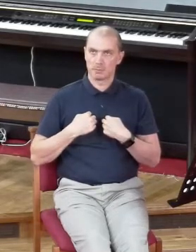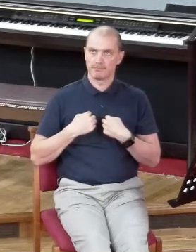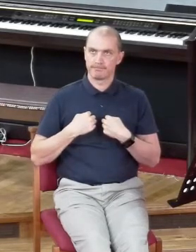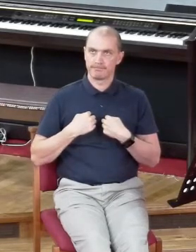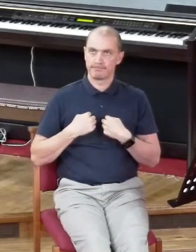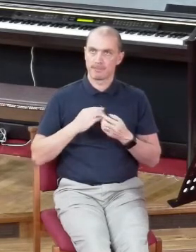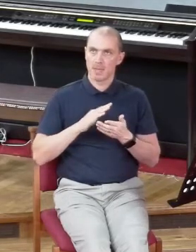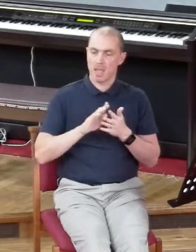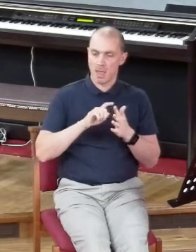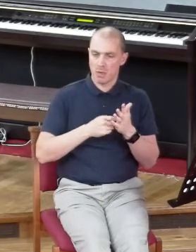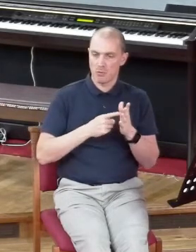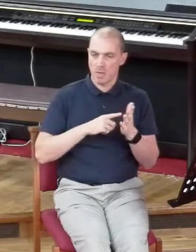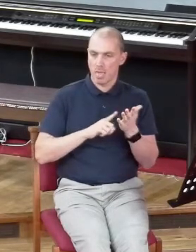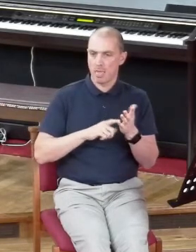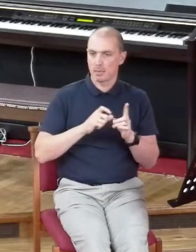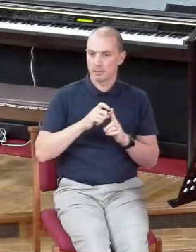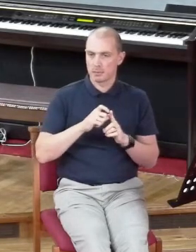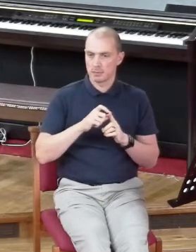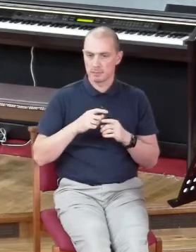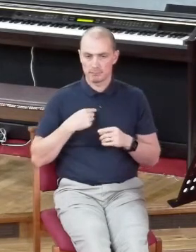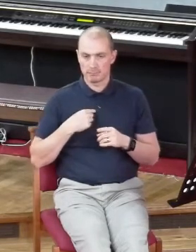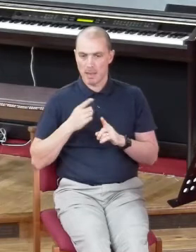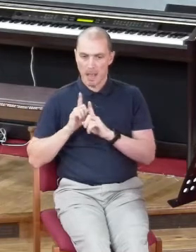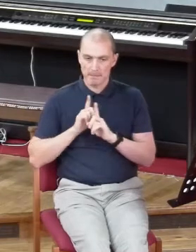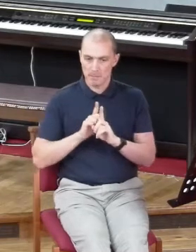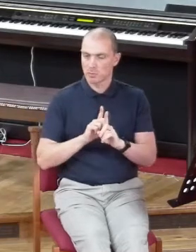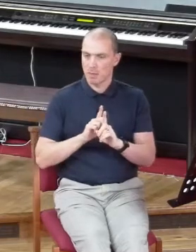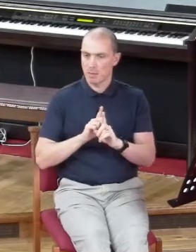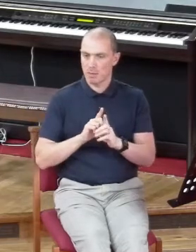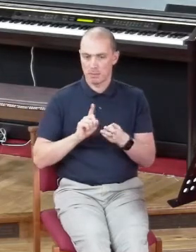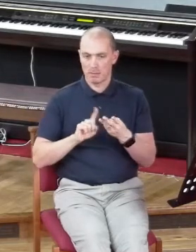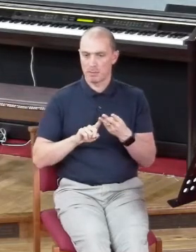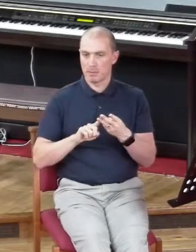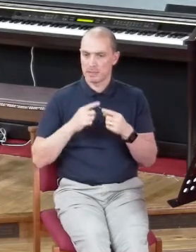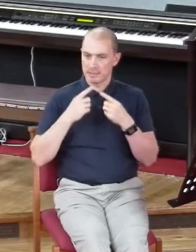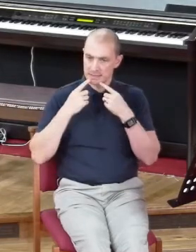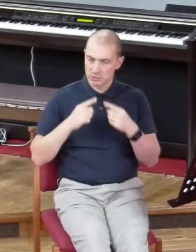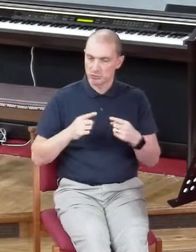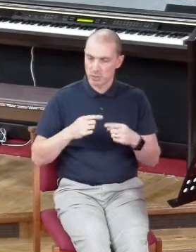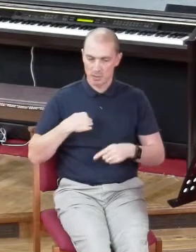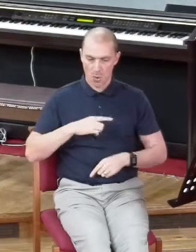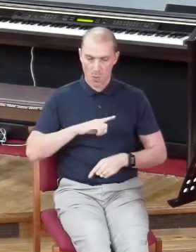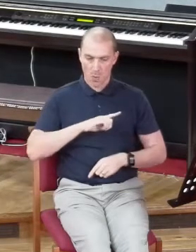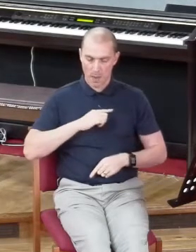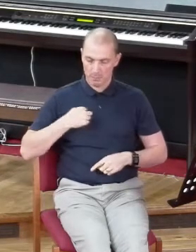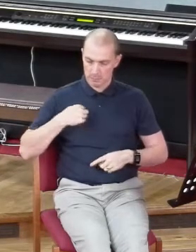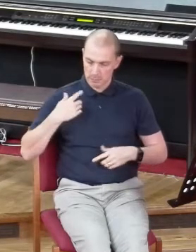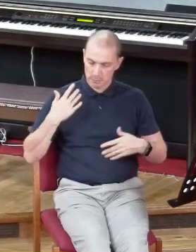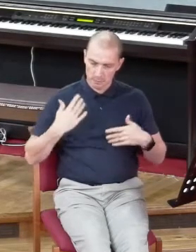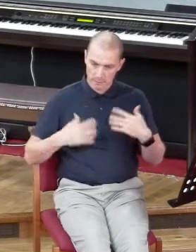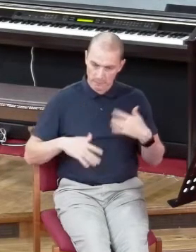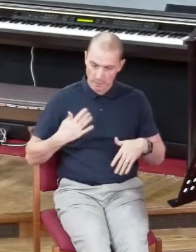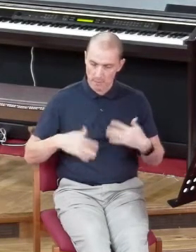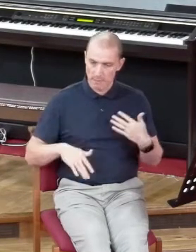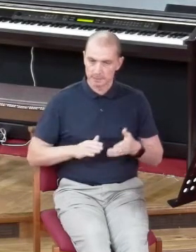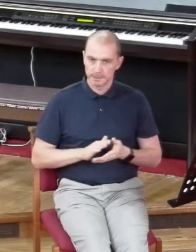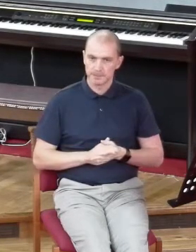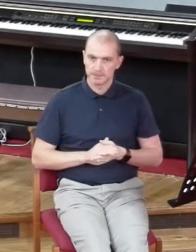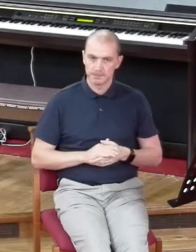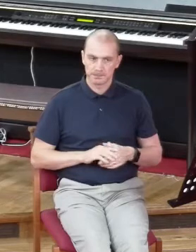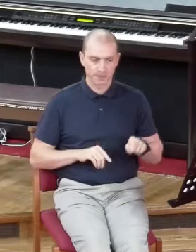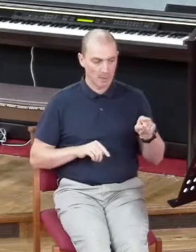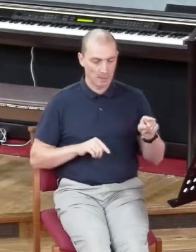and a teacher. That is why I am suffering as I am. Yet this is no